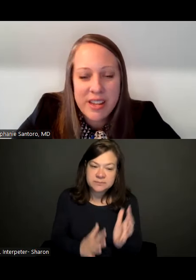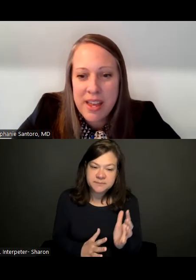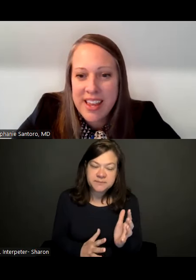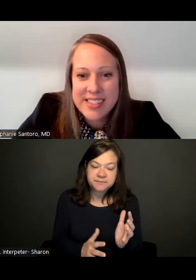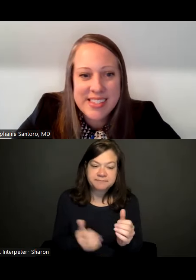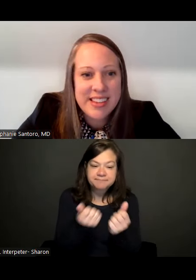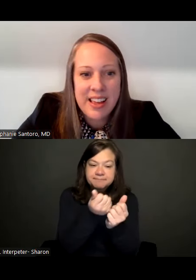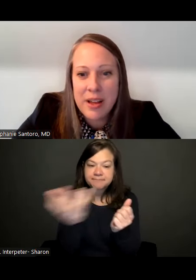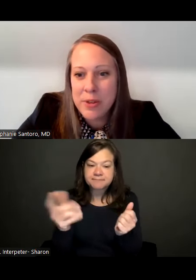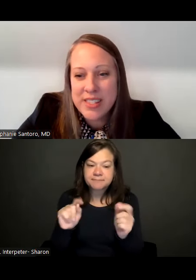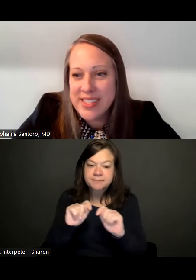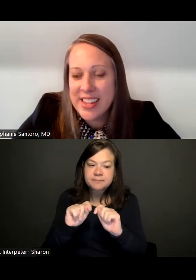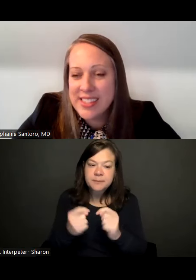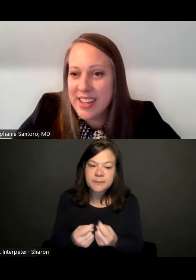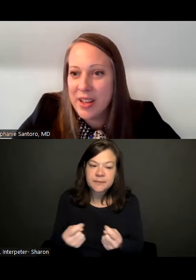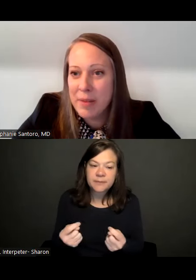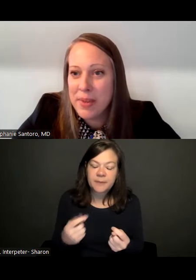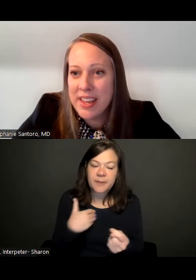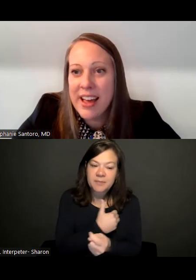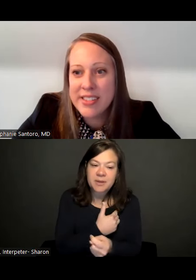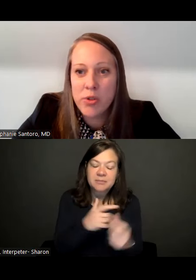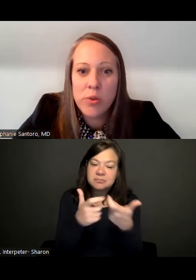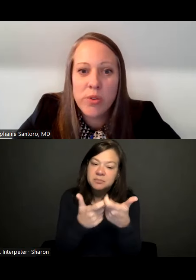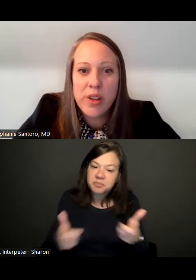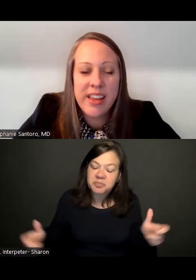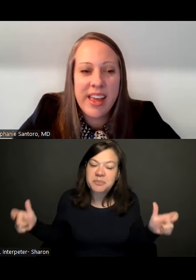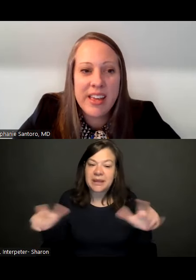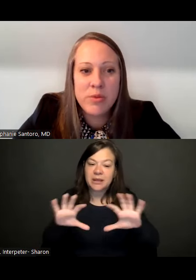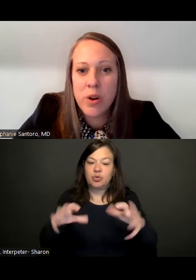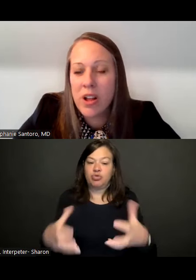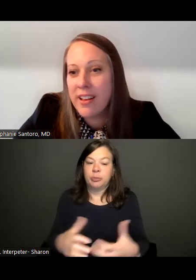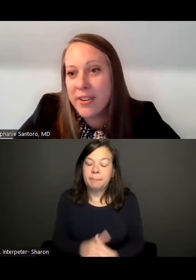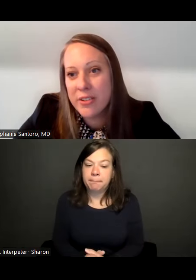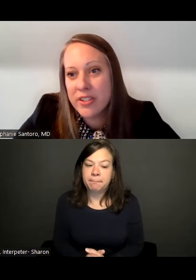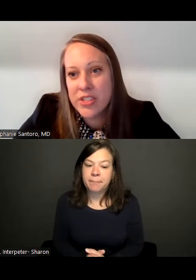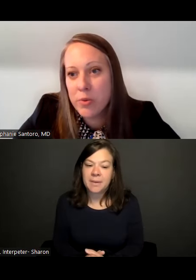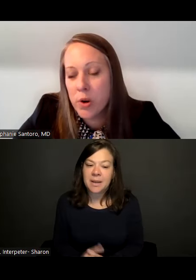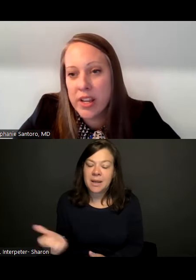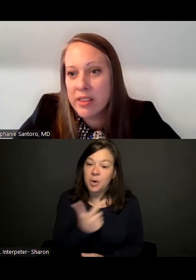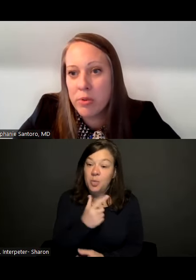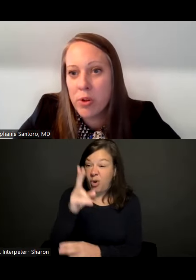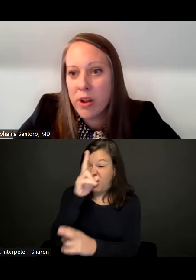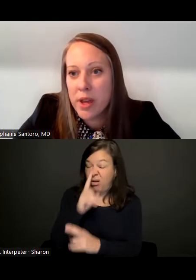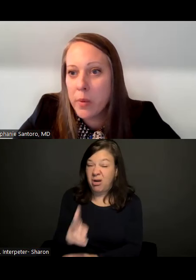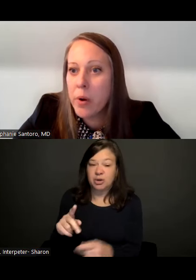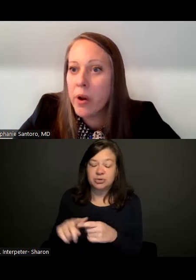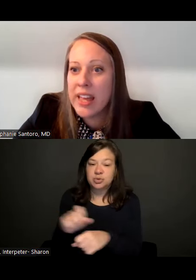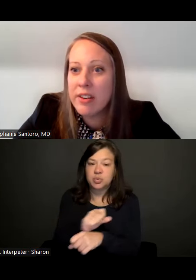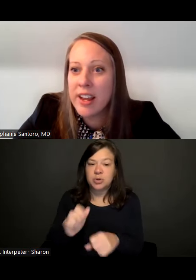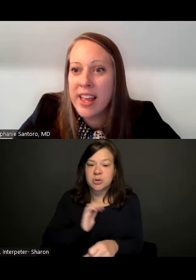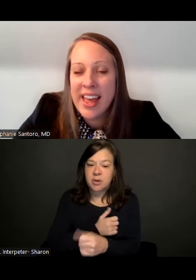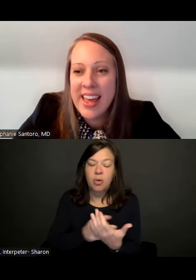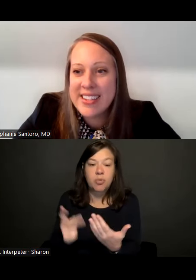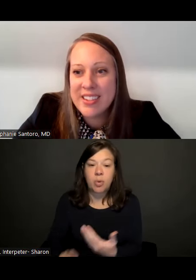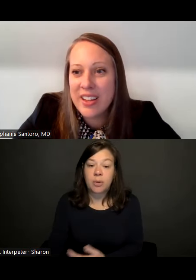other teammates. You can see it's a big cast and crew, and we're all honored just to work in the program that we work